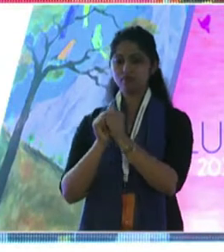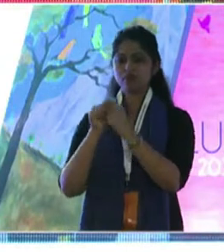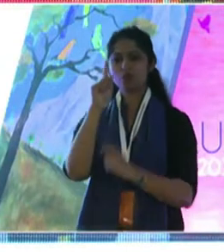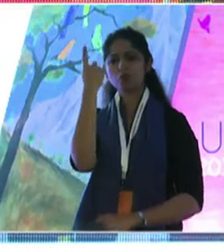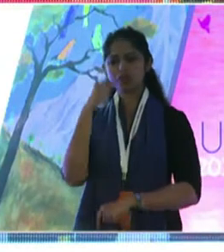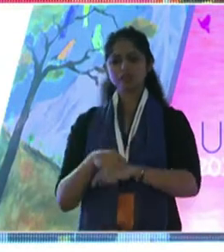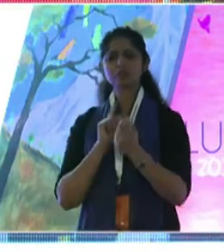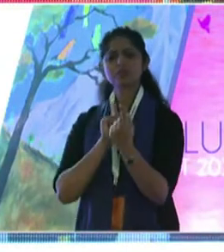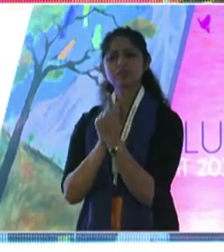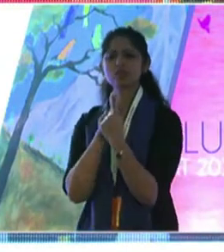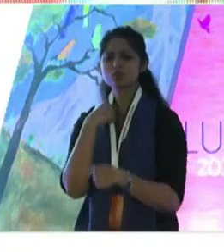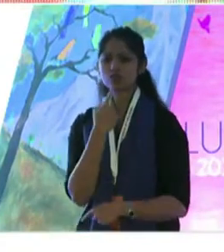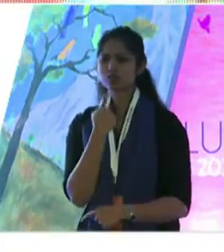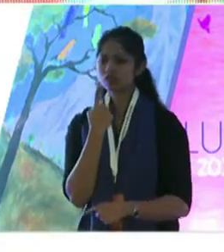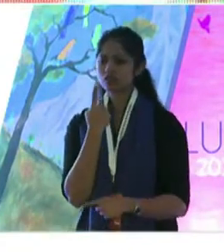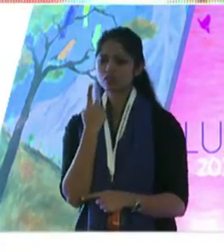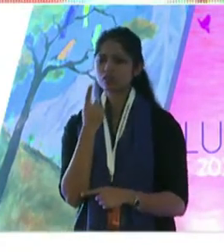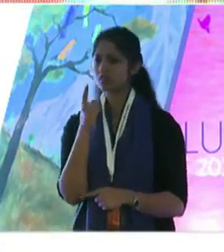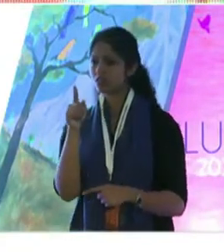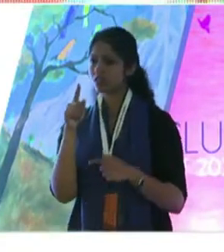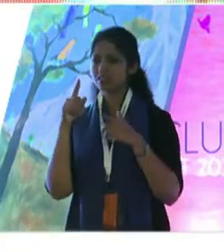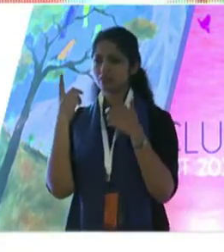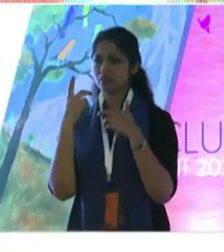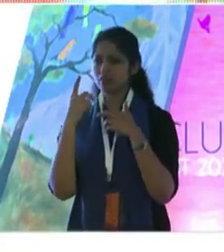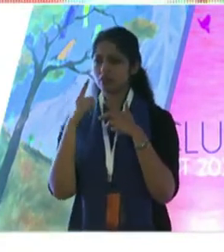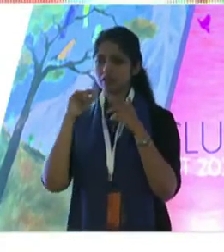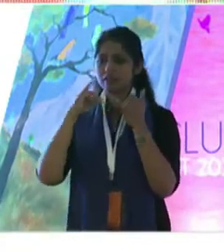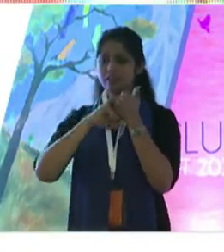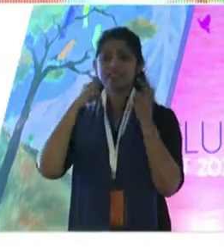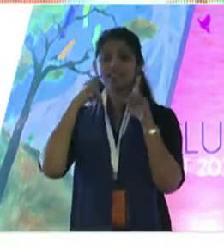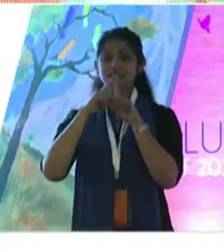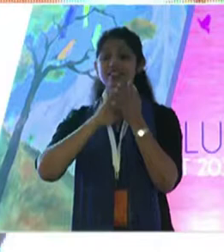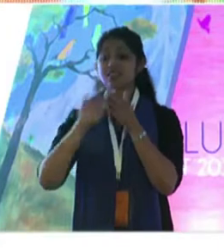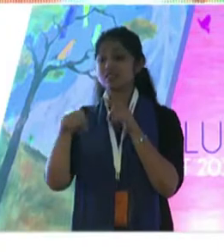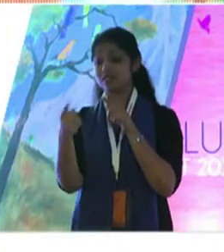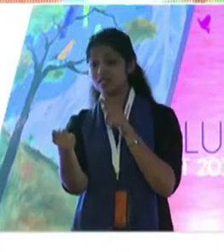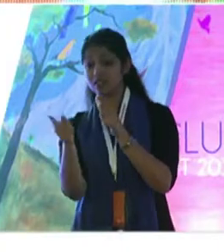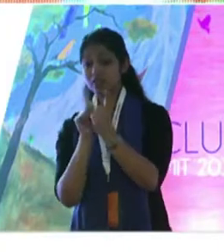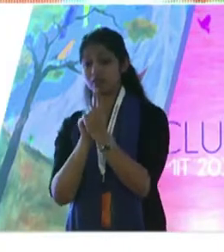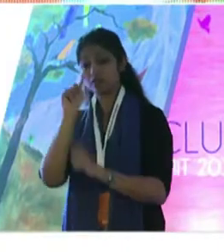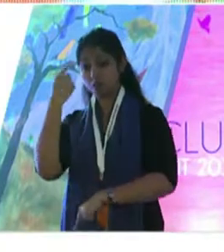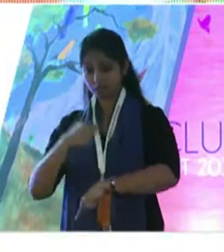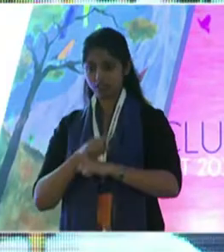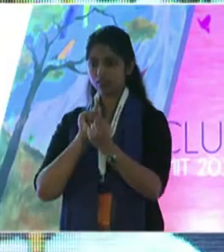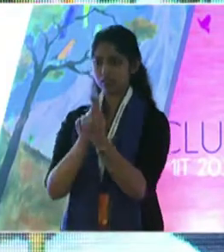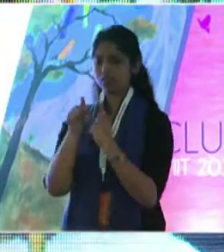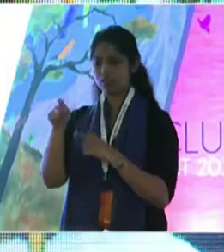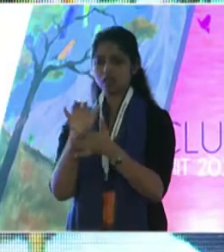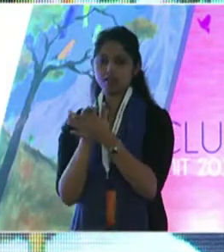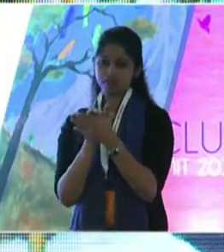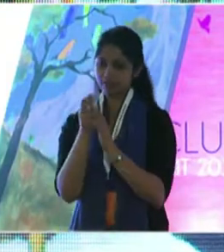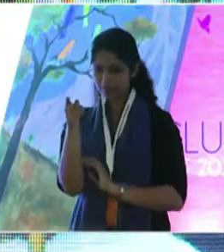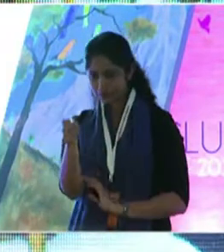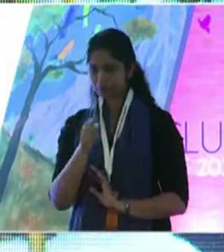met was Siddharth Jayakumar. Is he here today? Siddharth is very much, oh there is. My dear friend